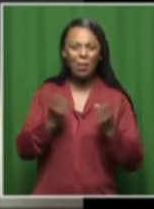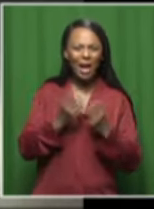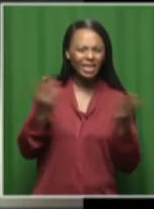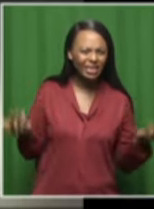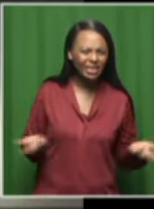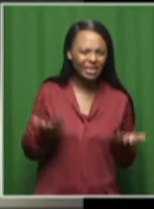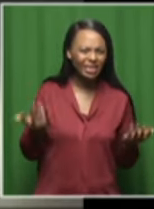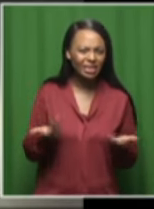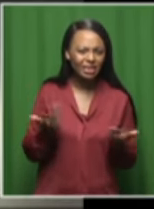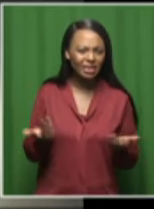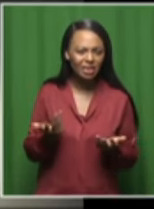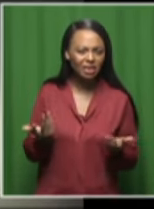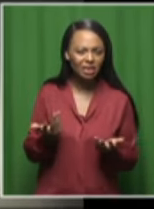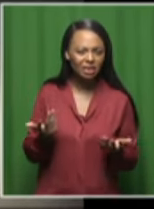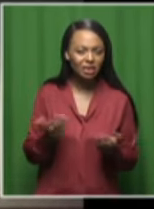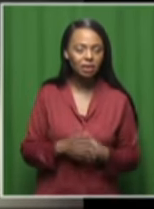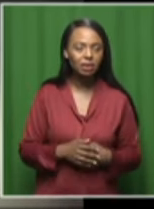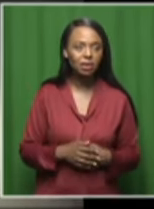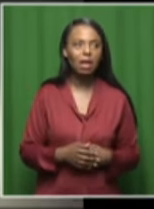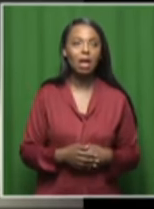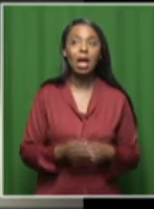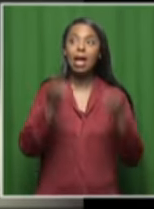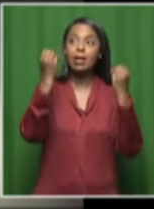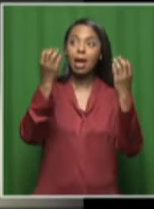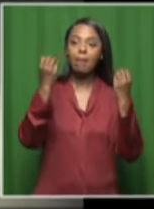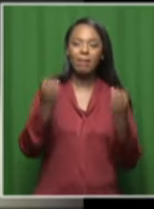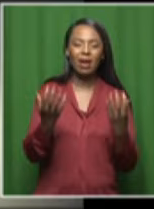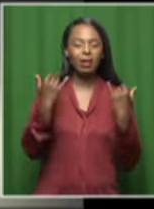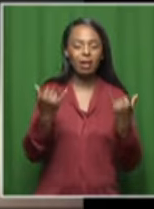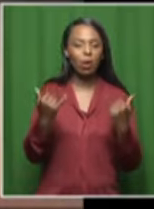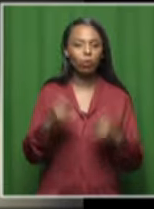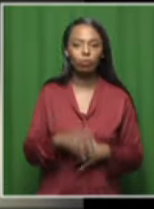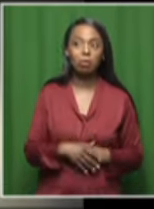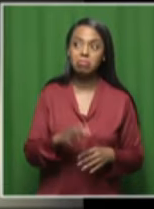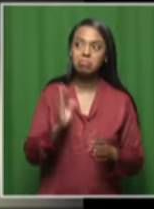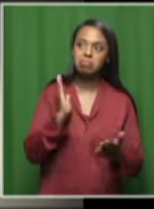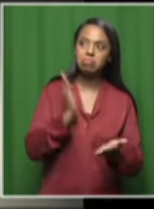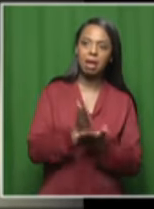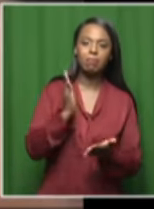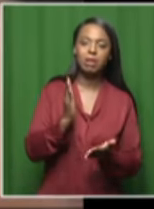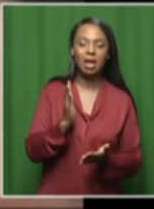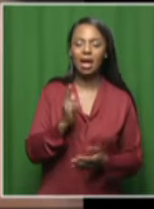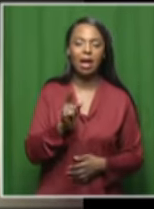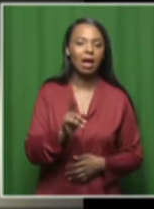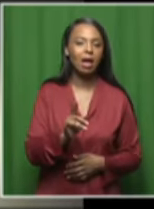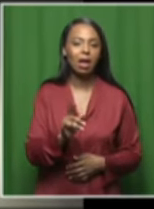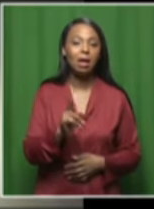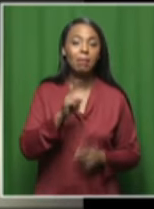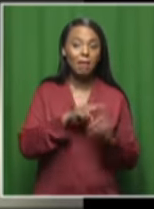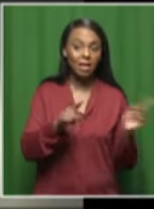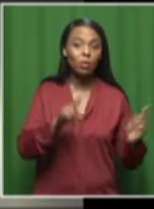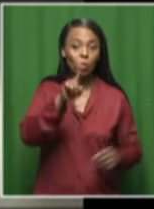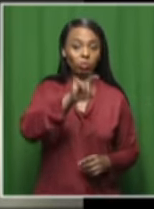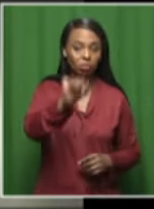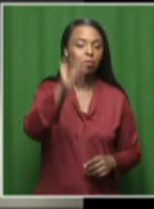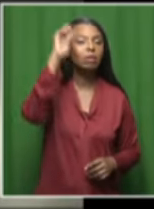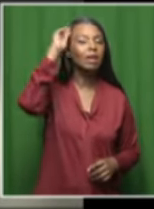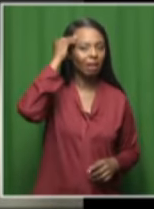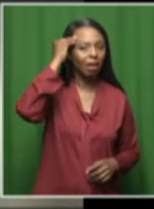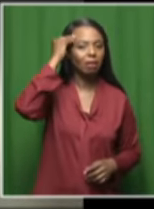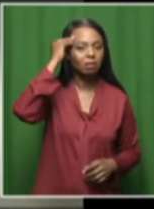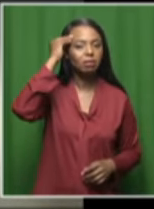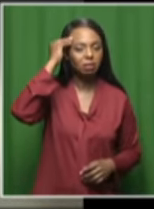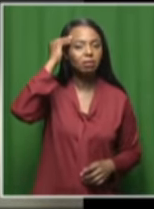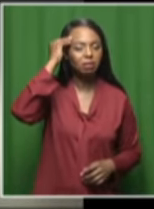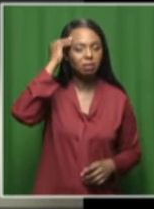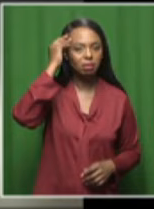So, I mean, I don't have those numbers right at my fingertip right now. It's a fantastic question. I seem to recall thinking,